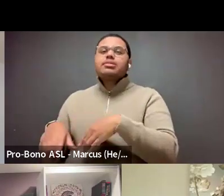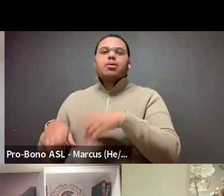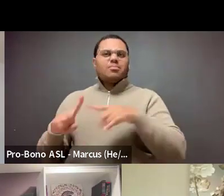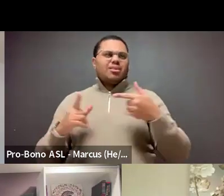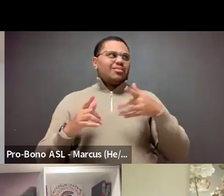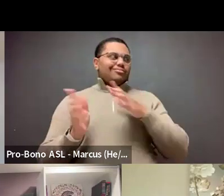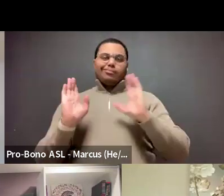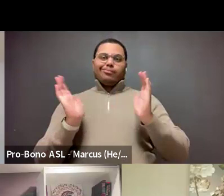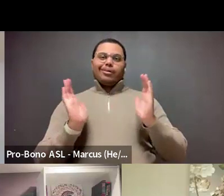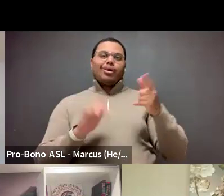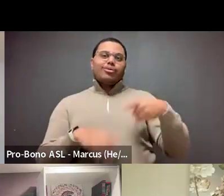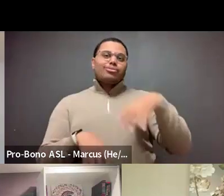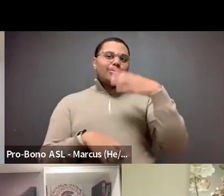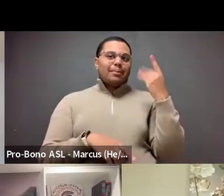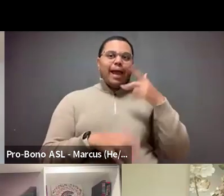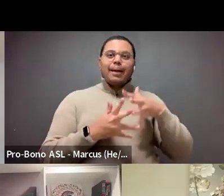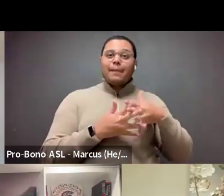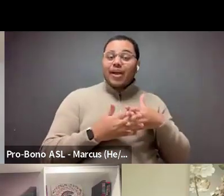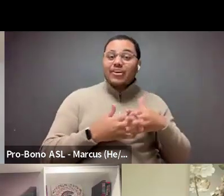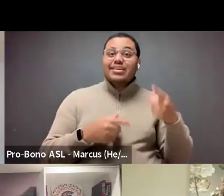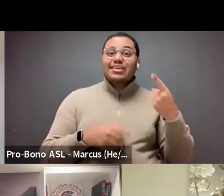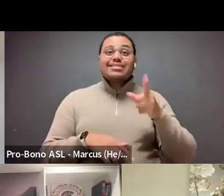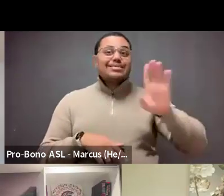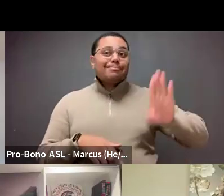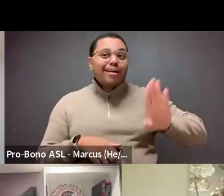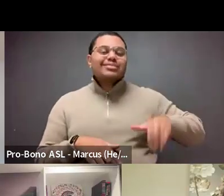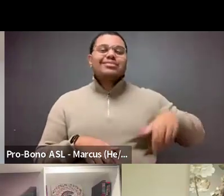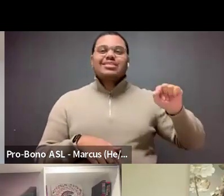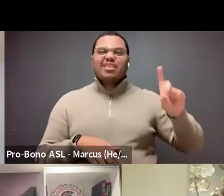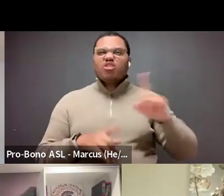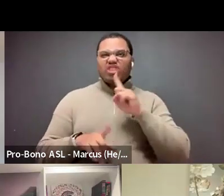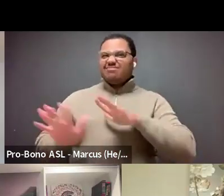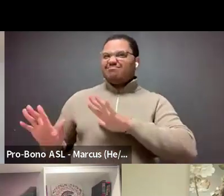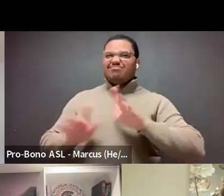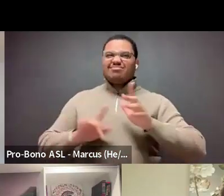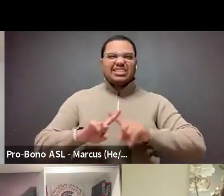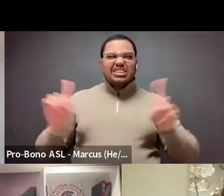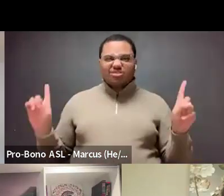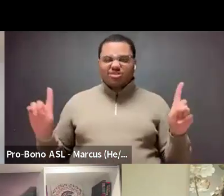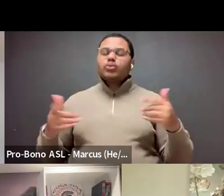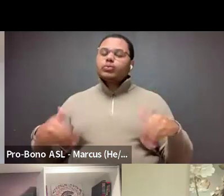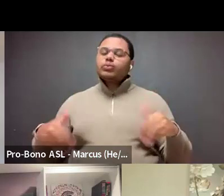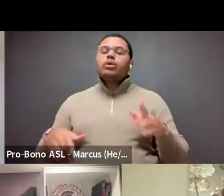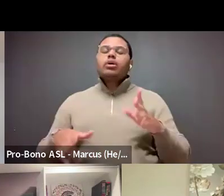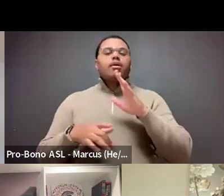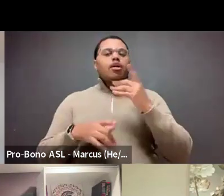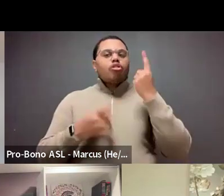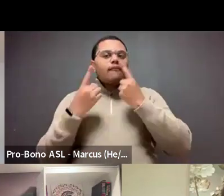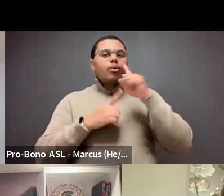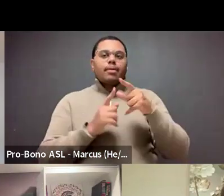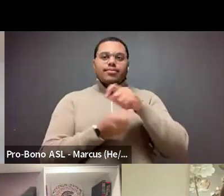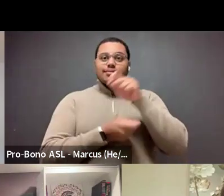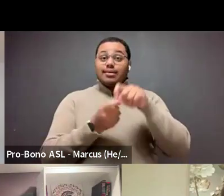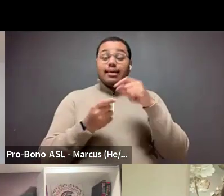in Boston, which are different from each other. And so I think really being thoughtful about specificity, and if you don't know, get